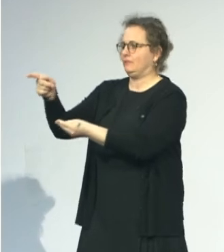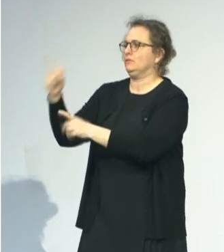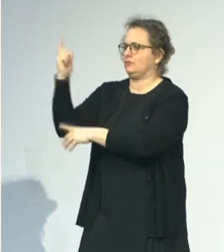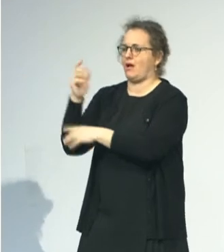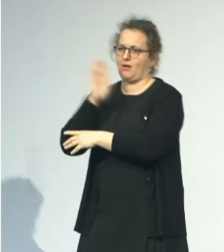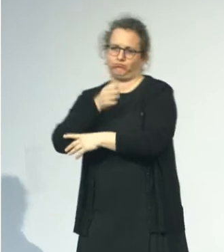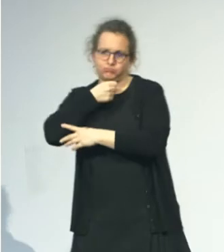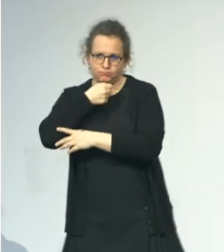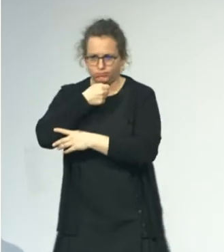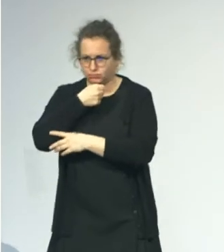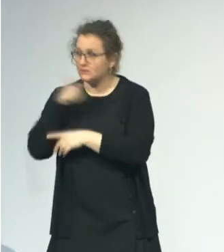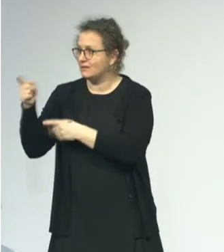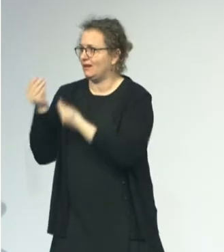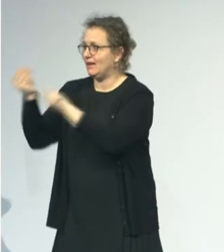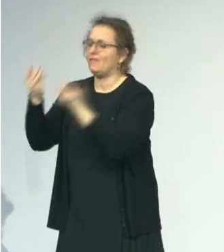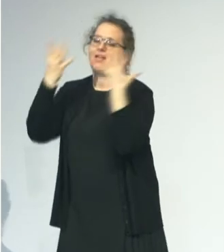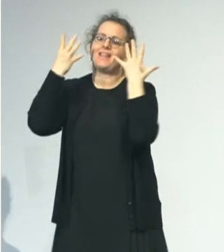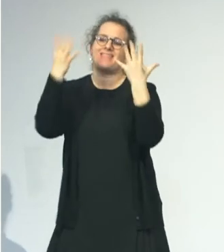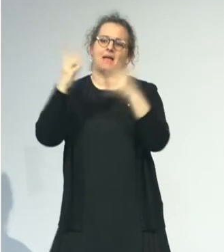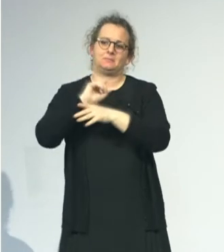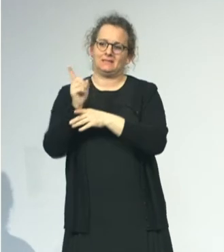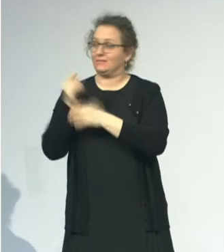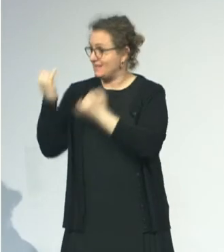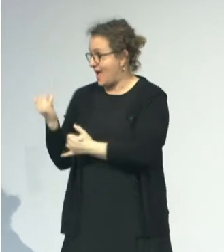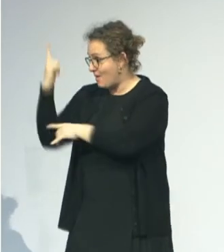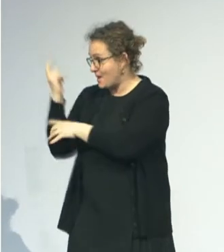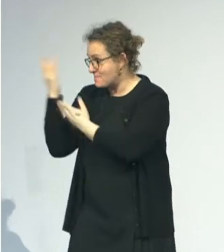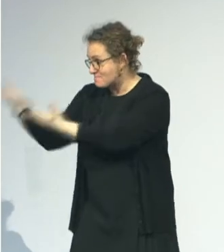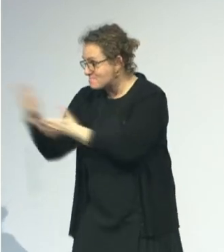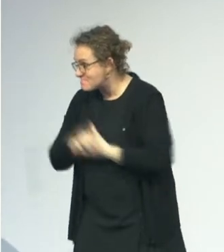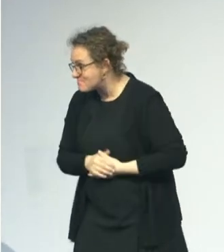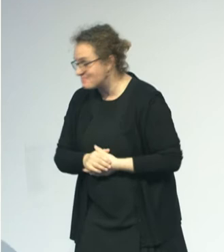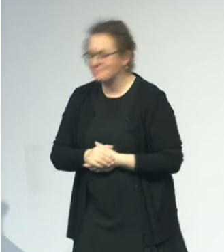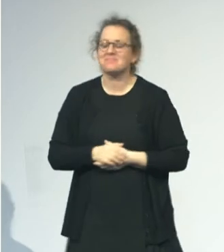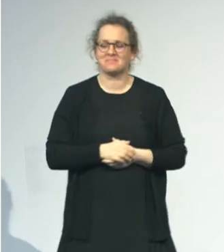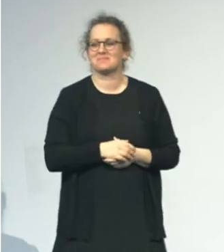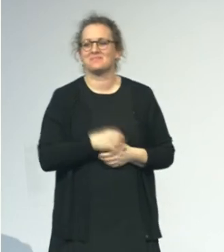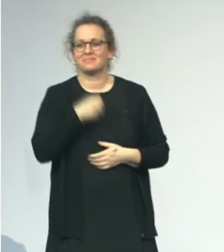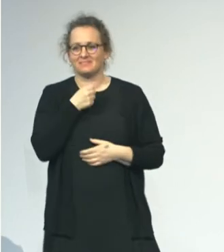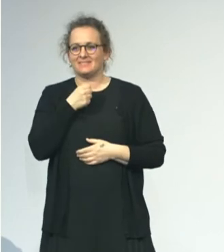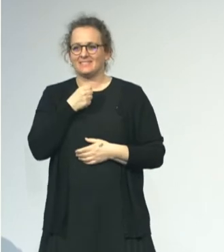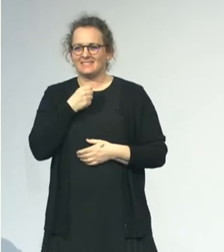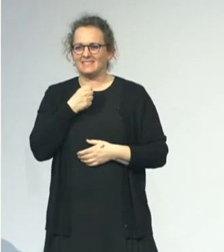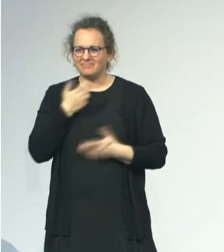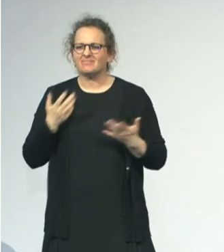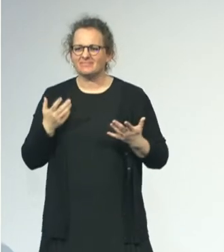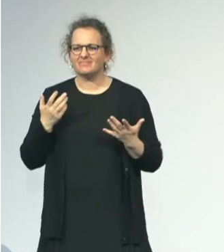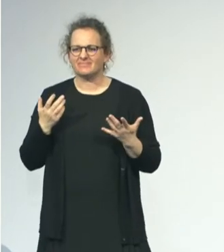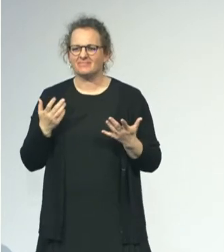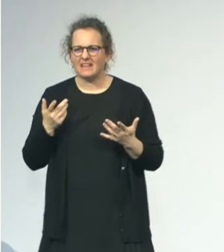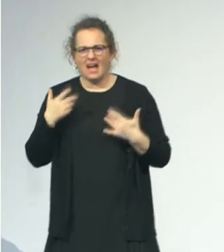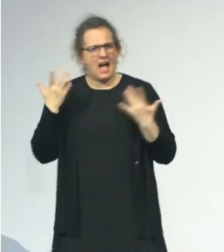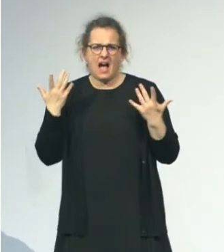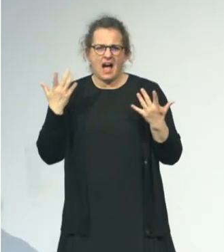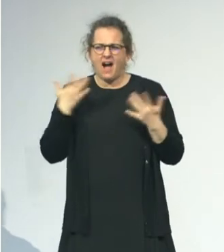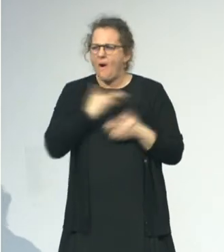9 minutes starting from now. And everybody has a little disability. Keeping time is one of mine, so I